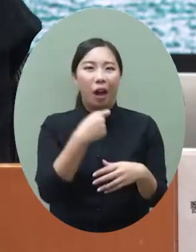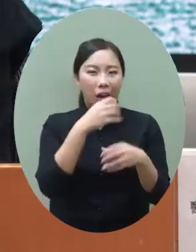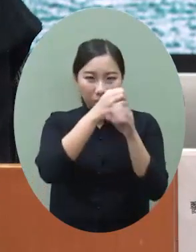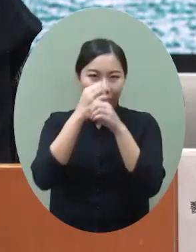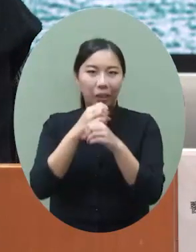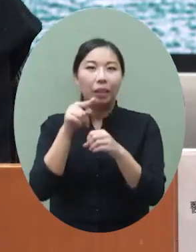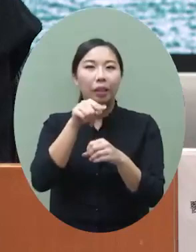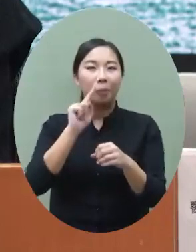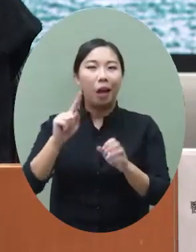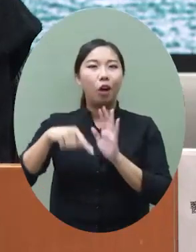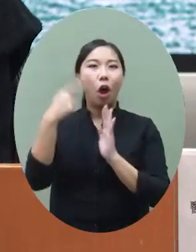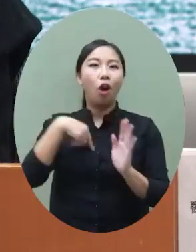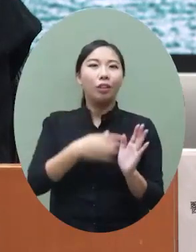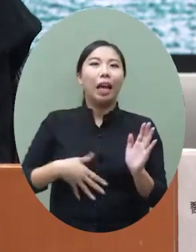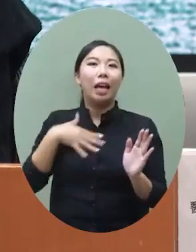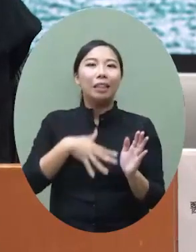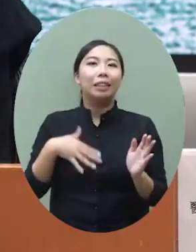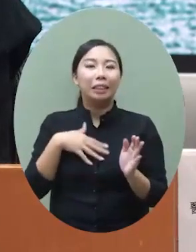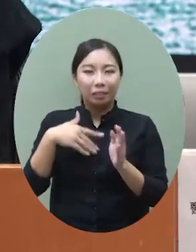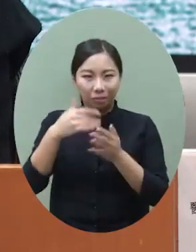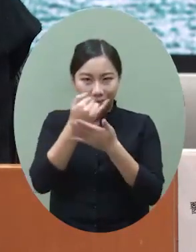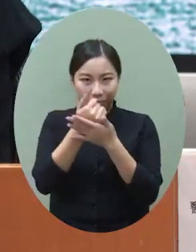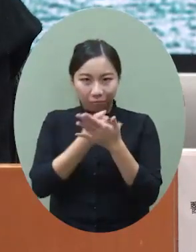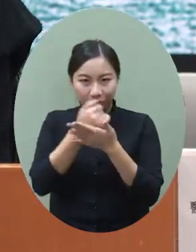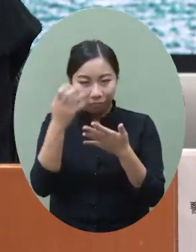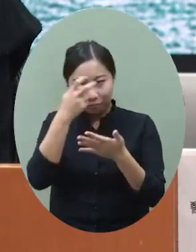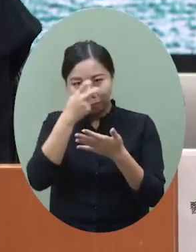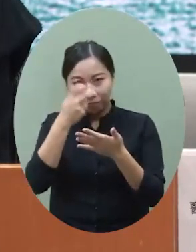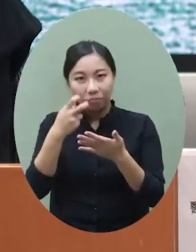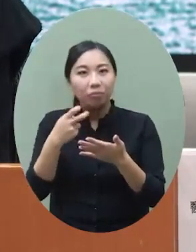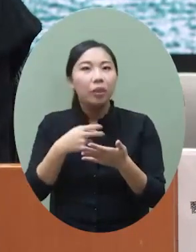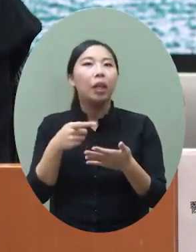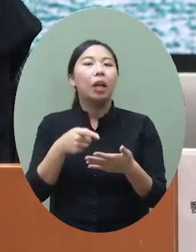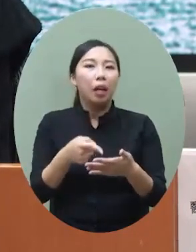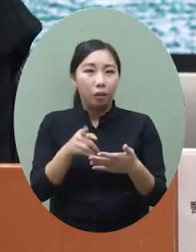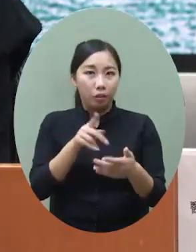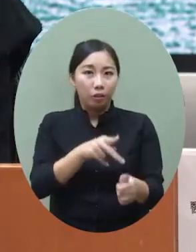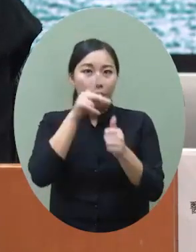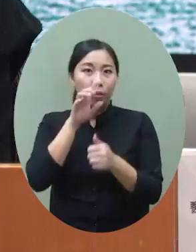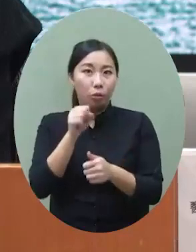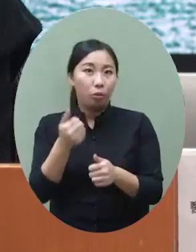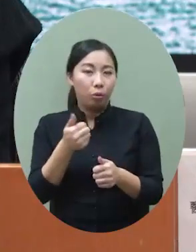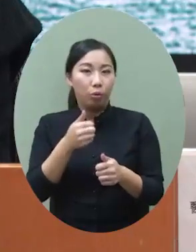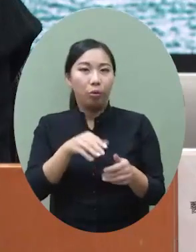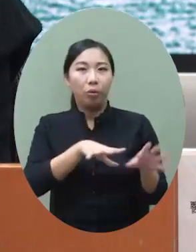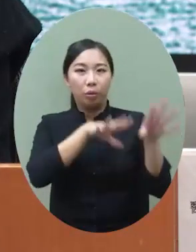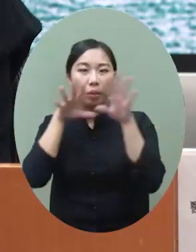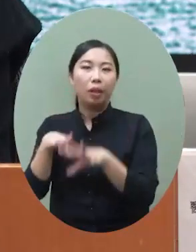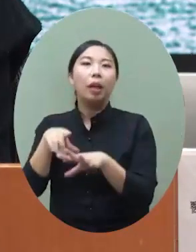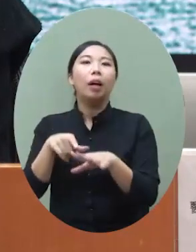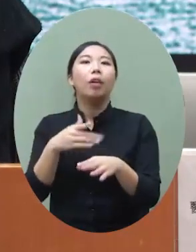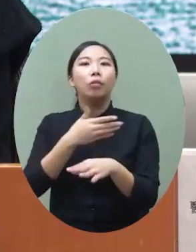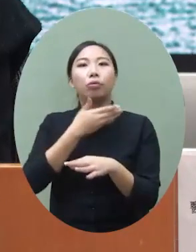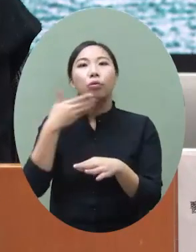help to perform on patients who require urgent treatment in the day service center, but they didn't have adequate time